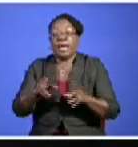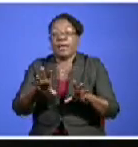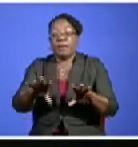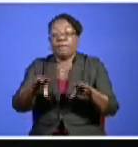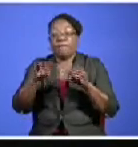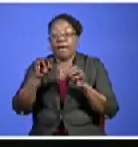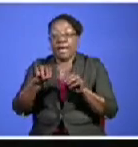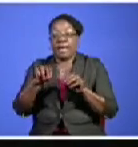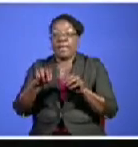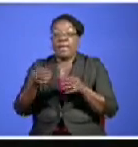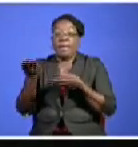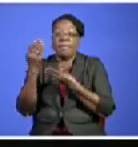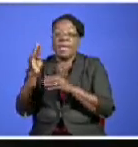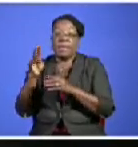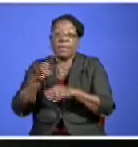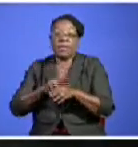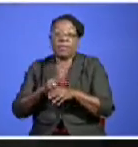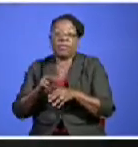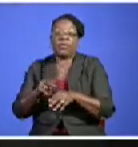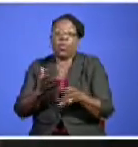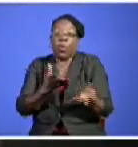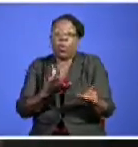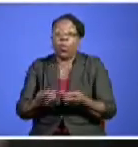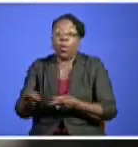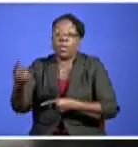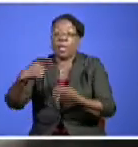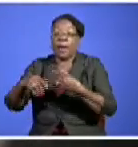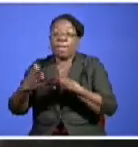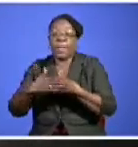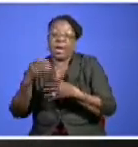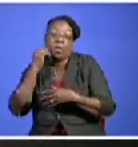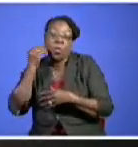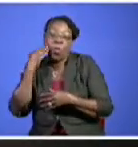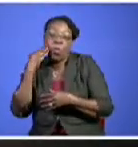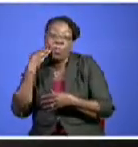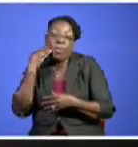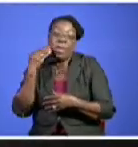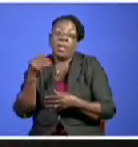who are willing to return home and to help assist us in this national effort, by all means, we would welcome them.